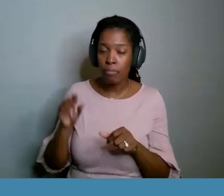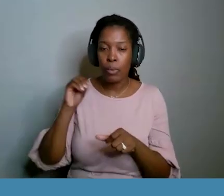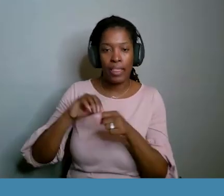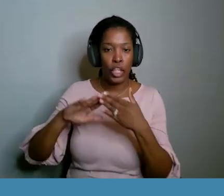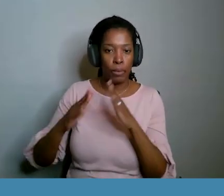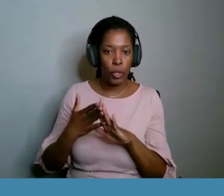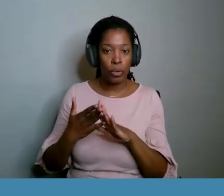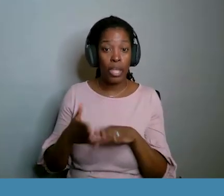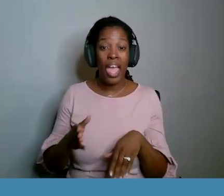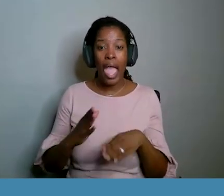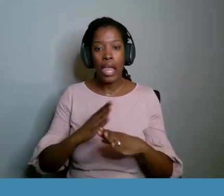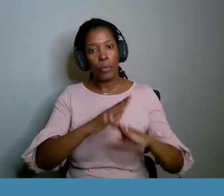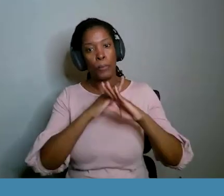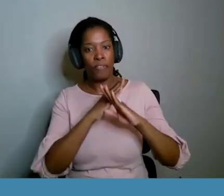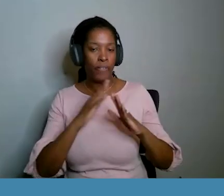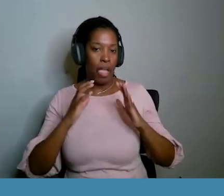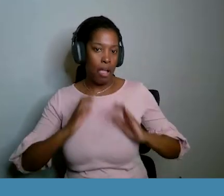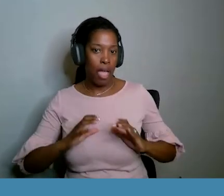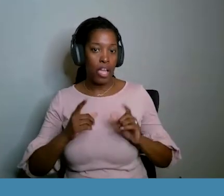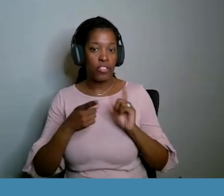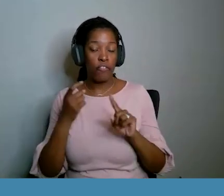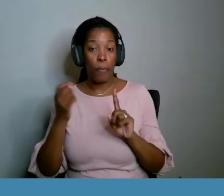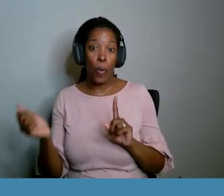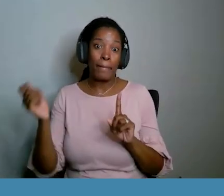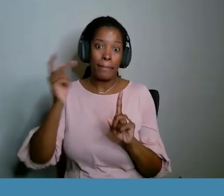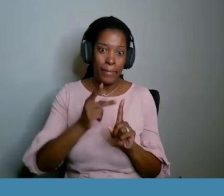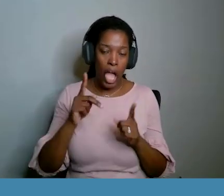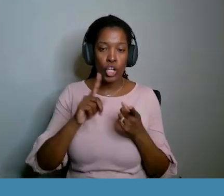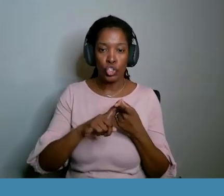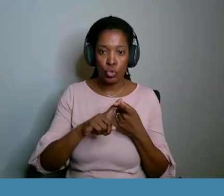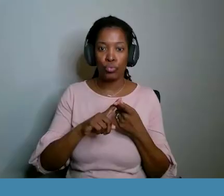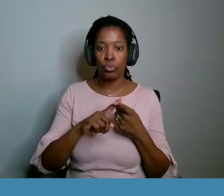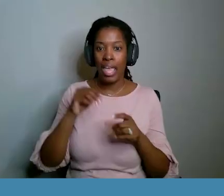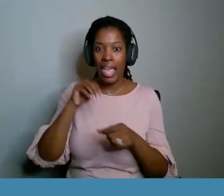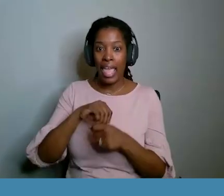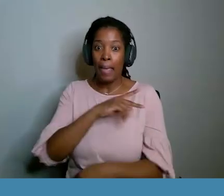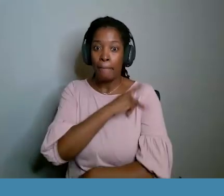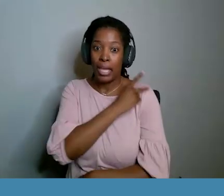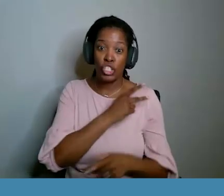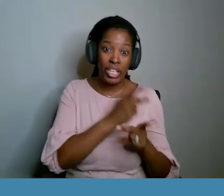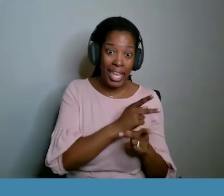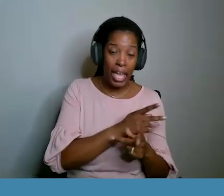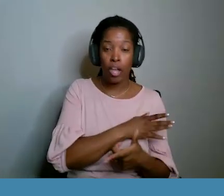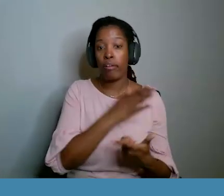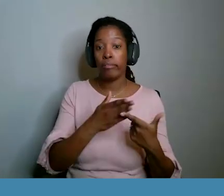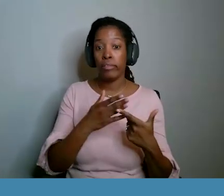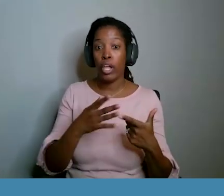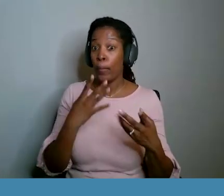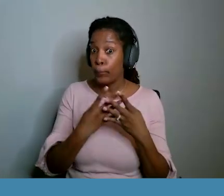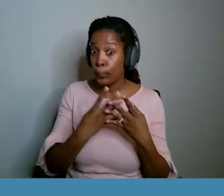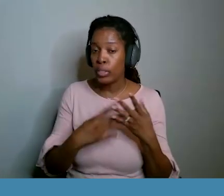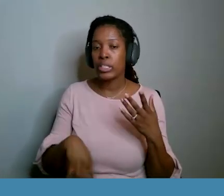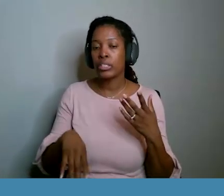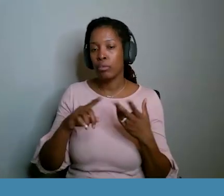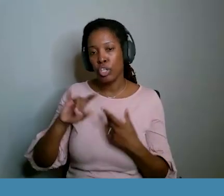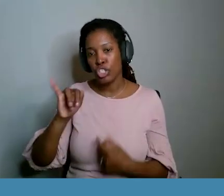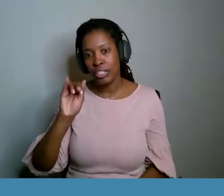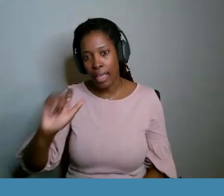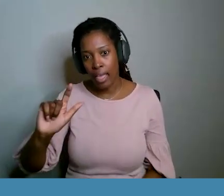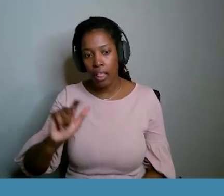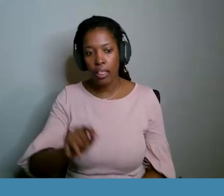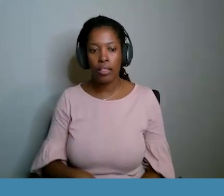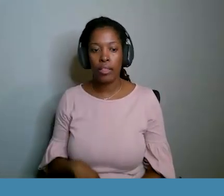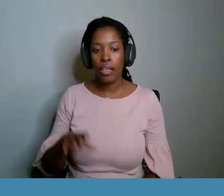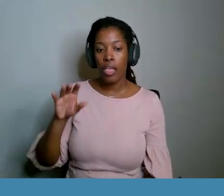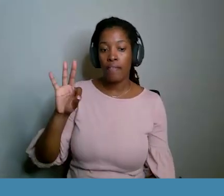from returning to inpatient care or prison or jail. The FACT program is recovery-oriented, strength-based,